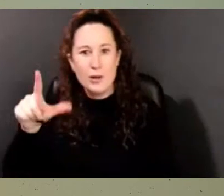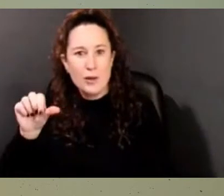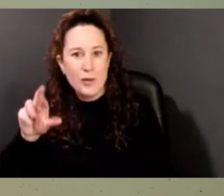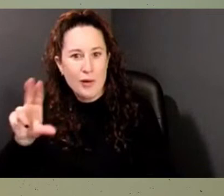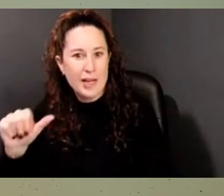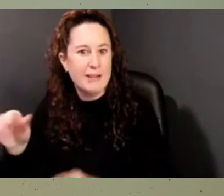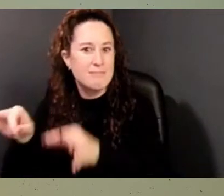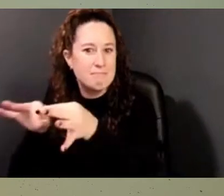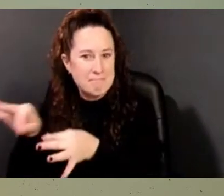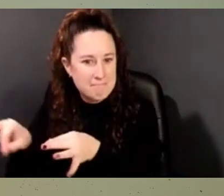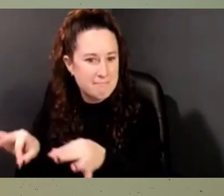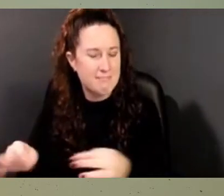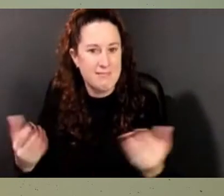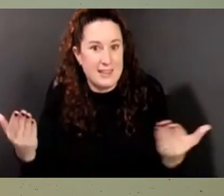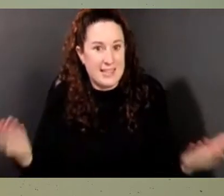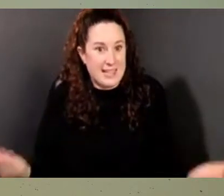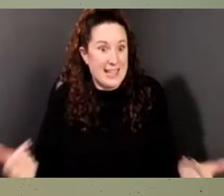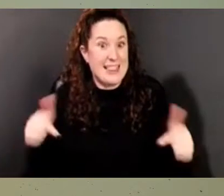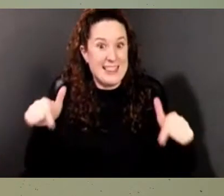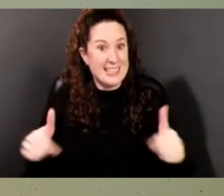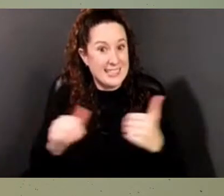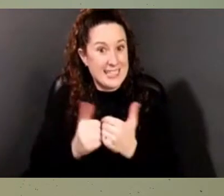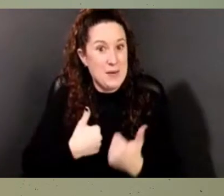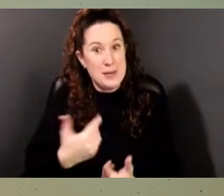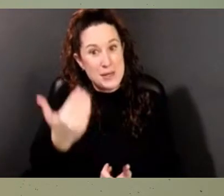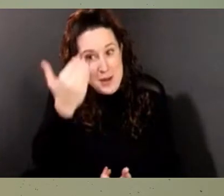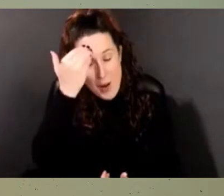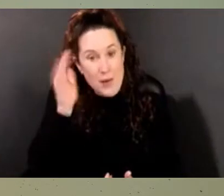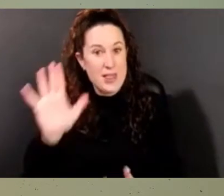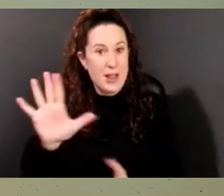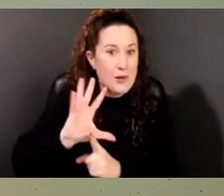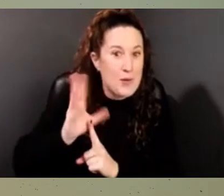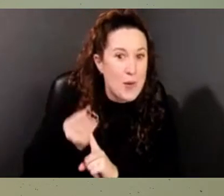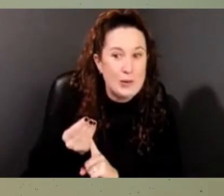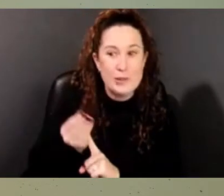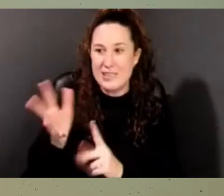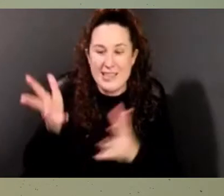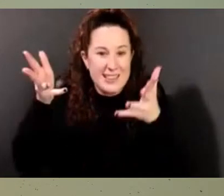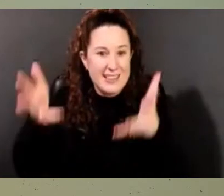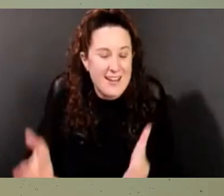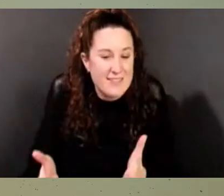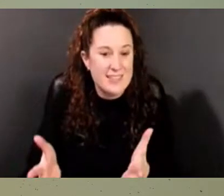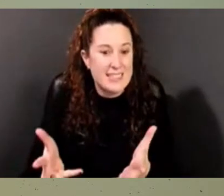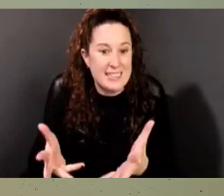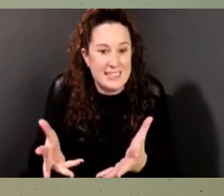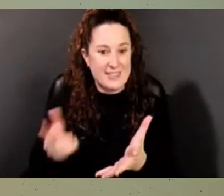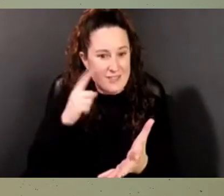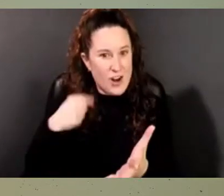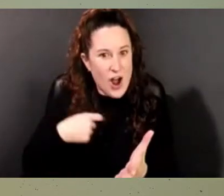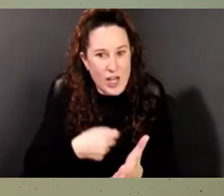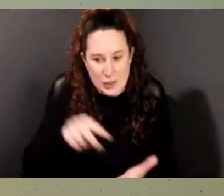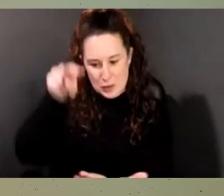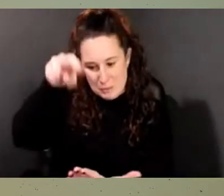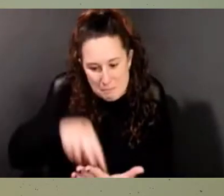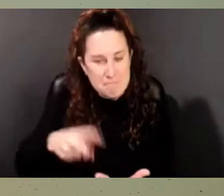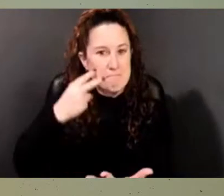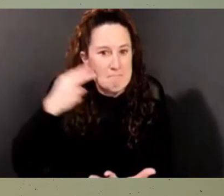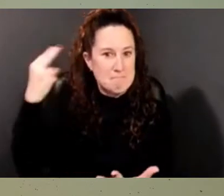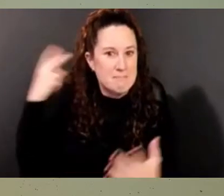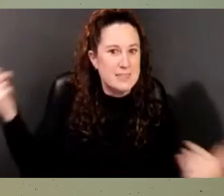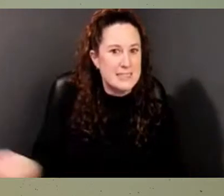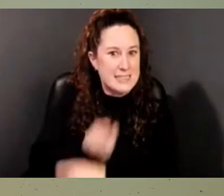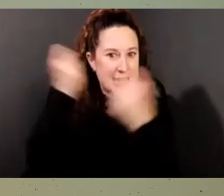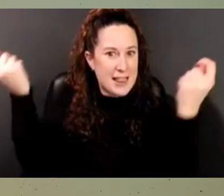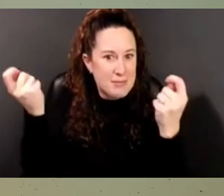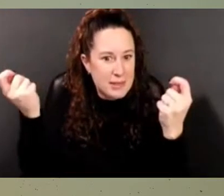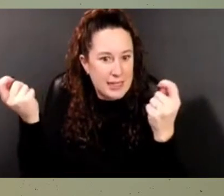left, you know, their material culture. Very similar, we can all see this with Egyptian death culture. The reason why we know so